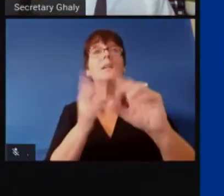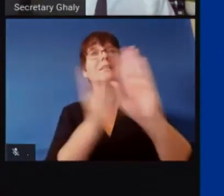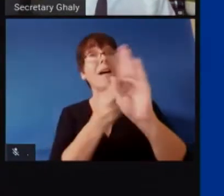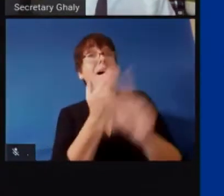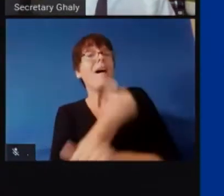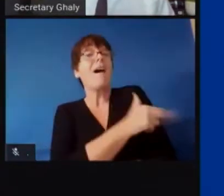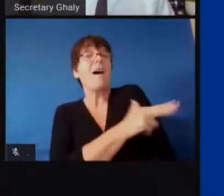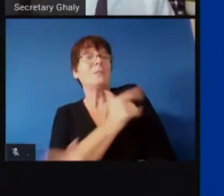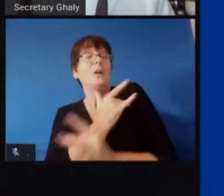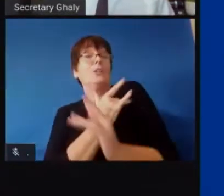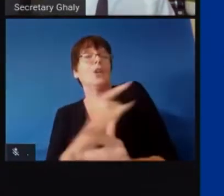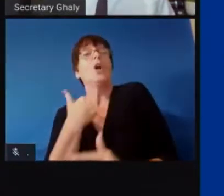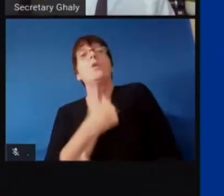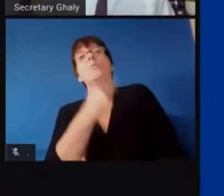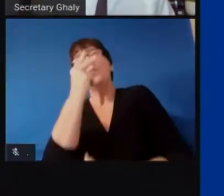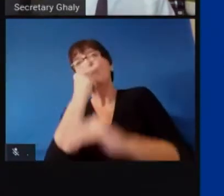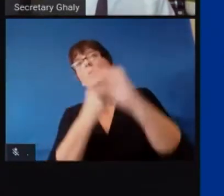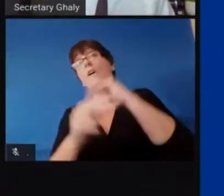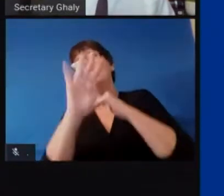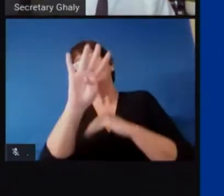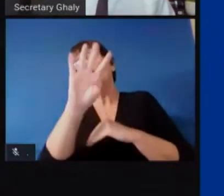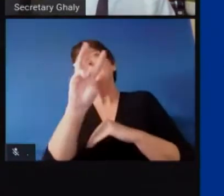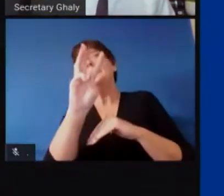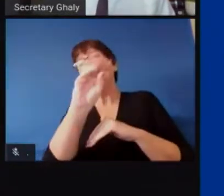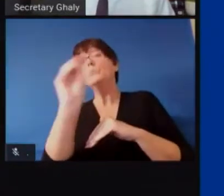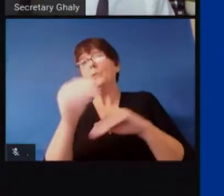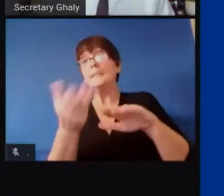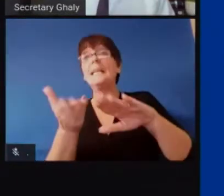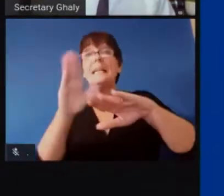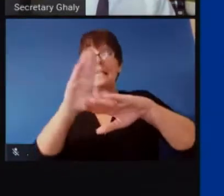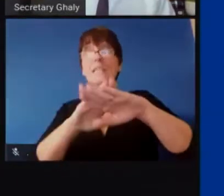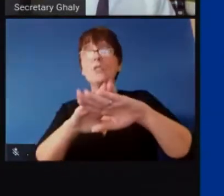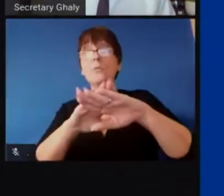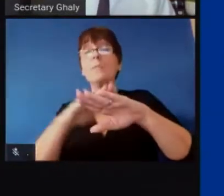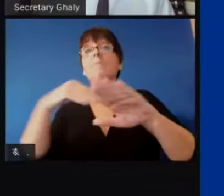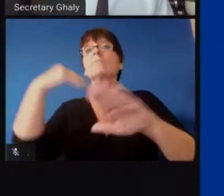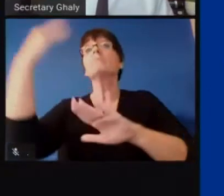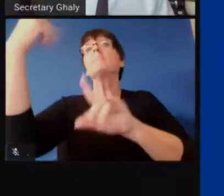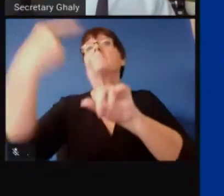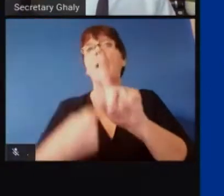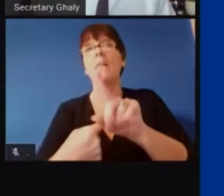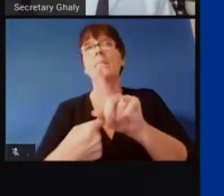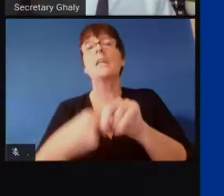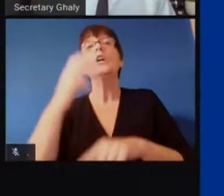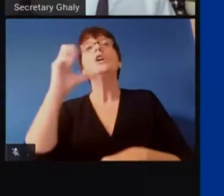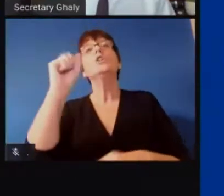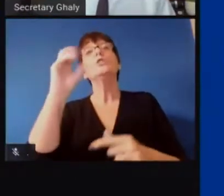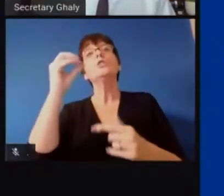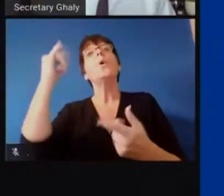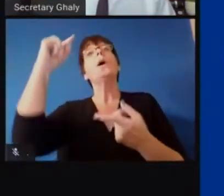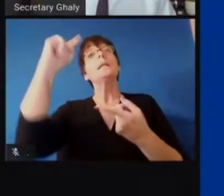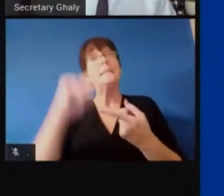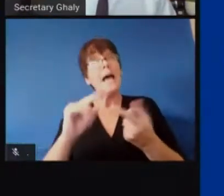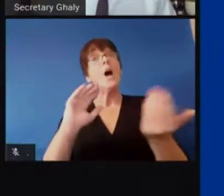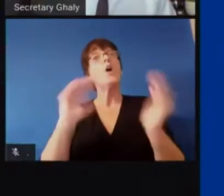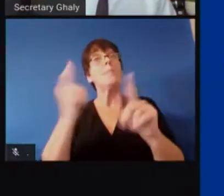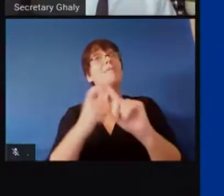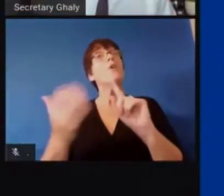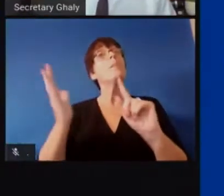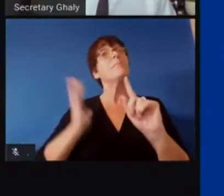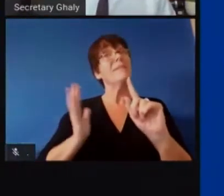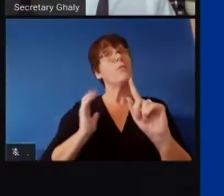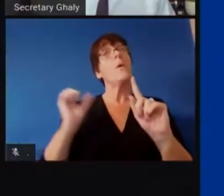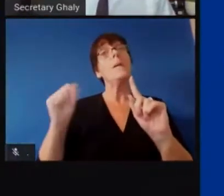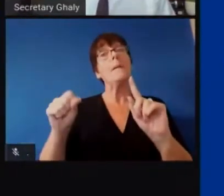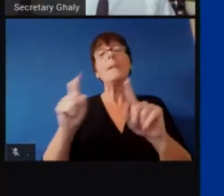we predict a 46% increase a month from now. So down compared to where we were before, but